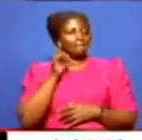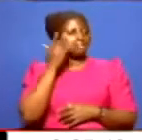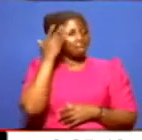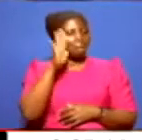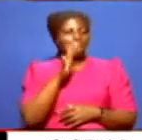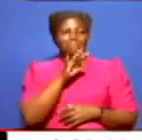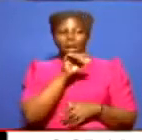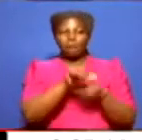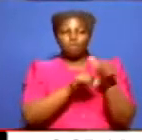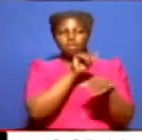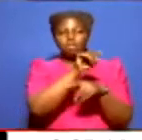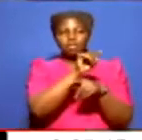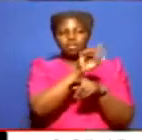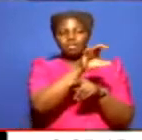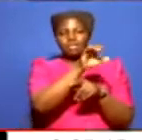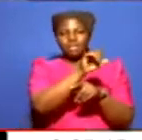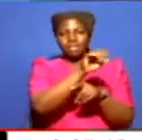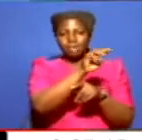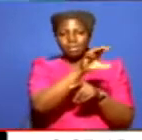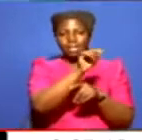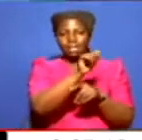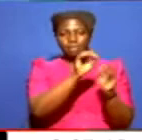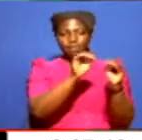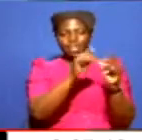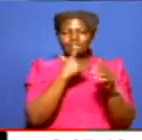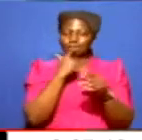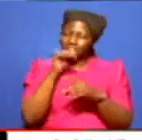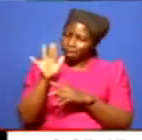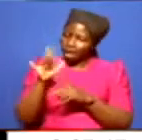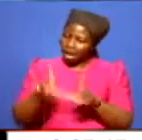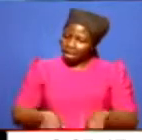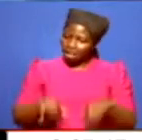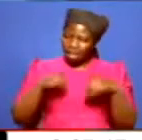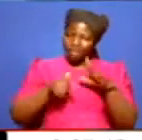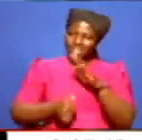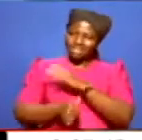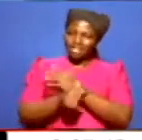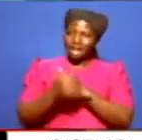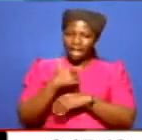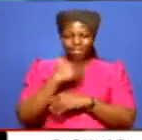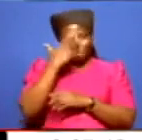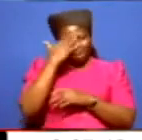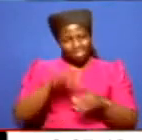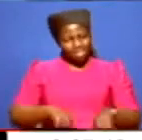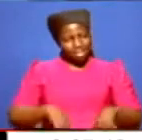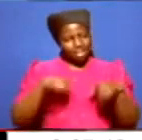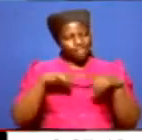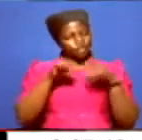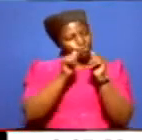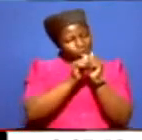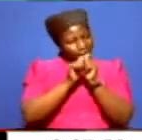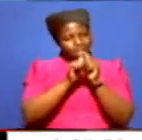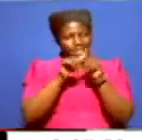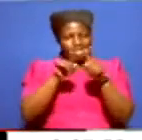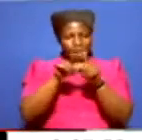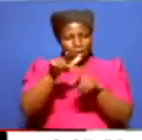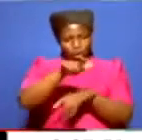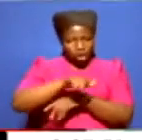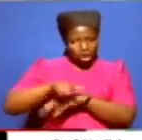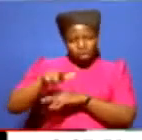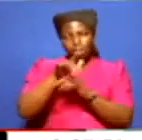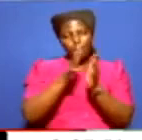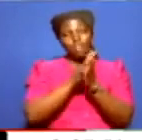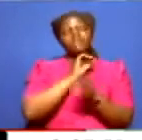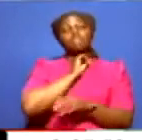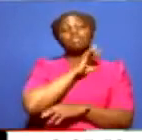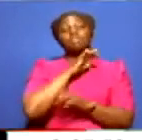and further claimed that his life was in danger because they live in the same locality with a complainant. The case will be mentioned on the